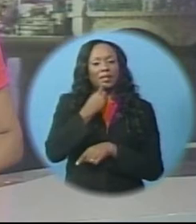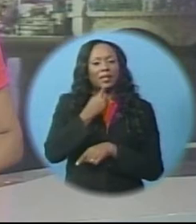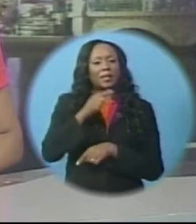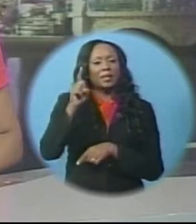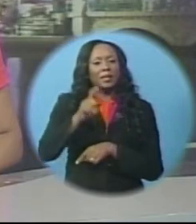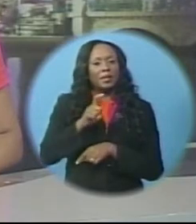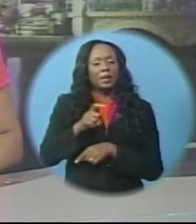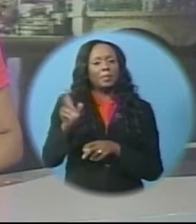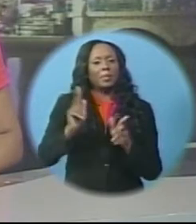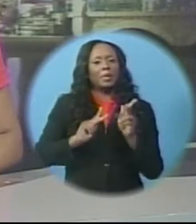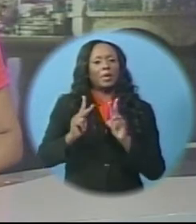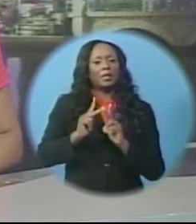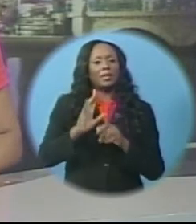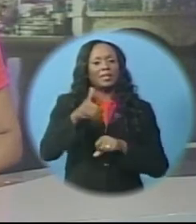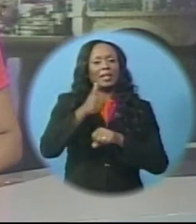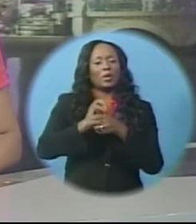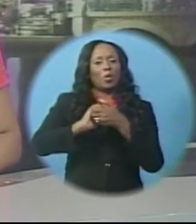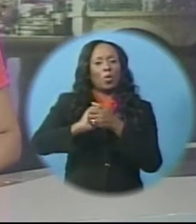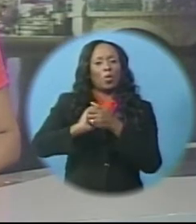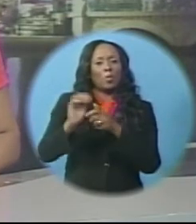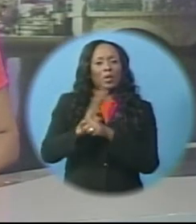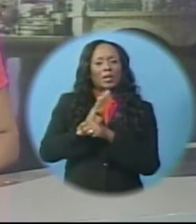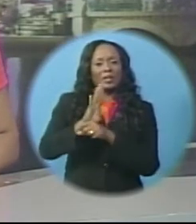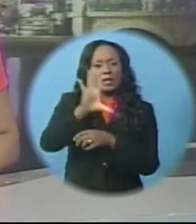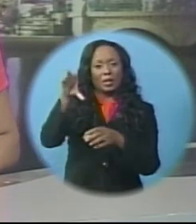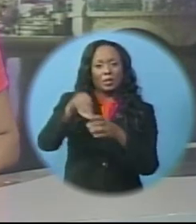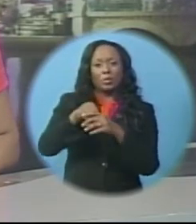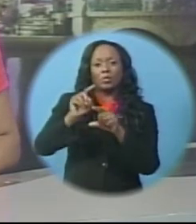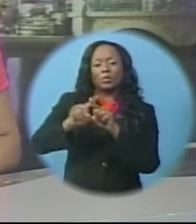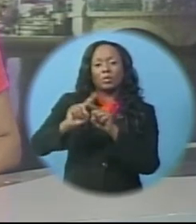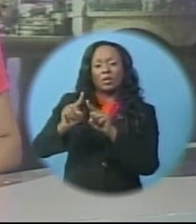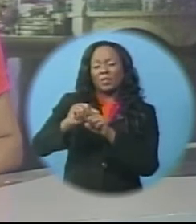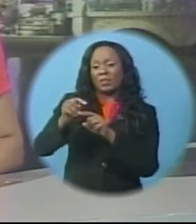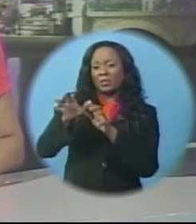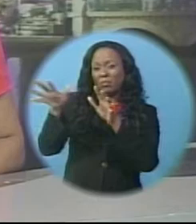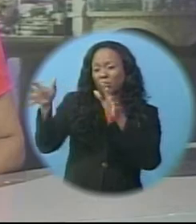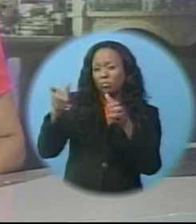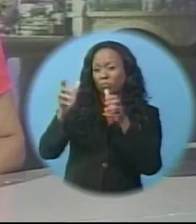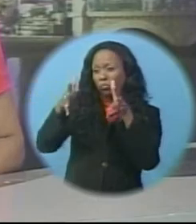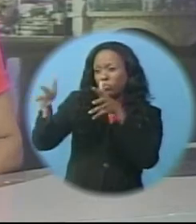local entrepreneurs to expand their visions to include export markets.